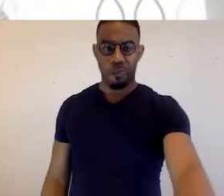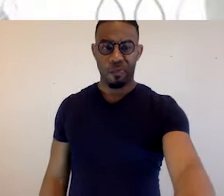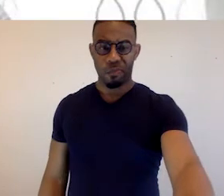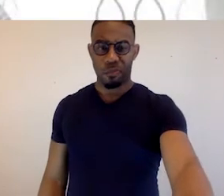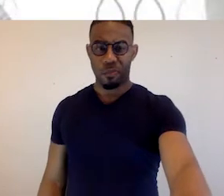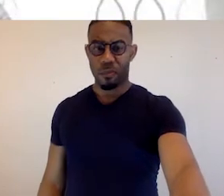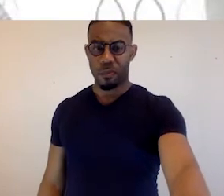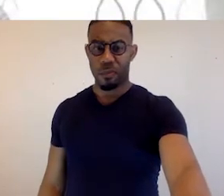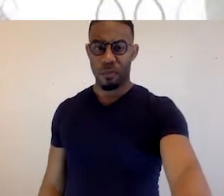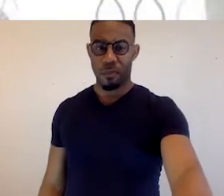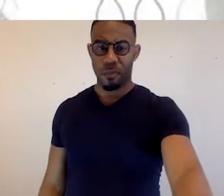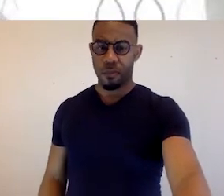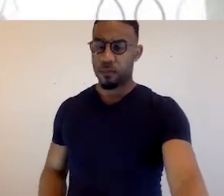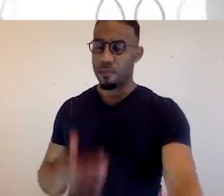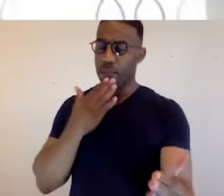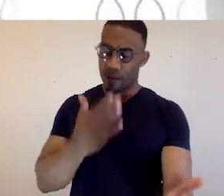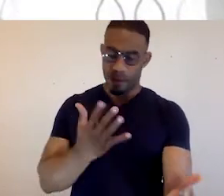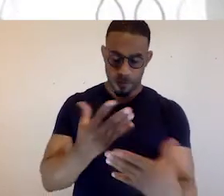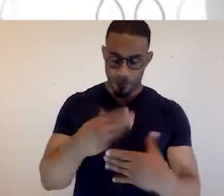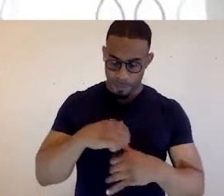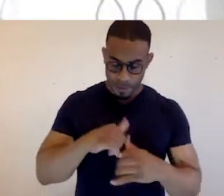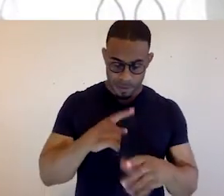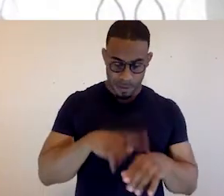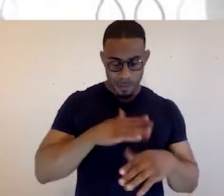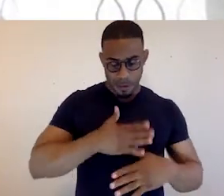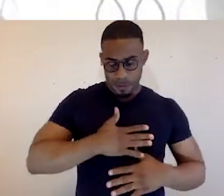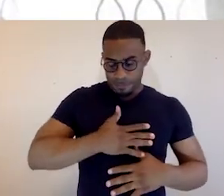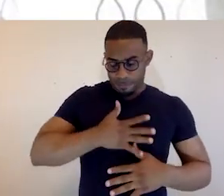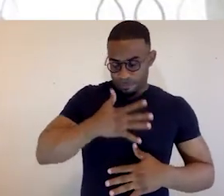Thank you for indulging me in this time. I'm going to